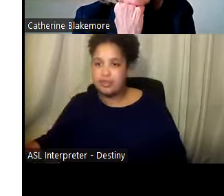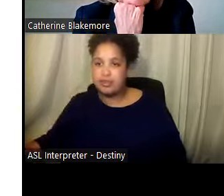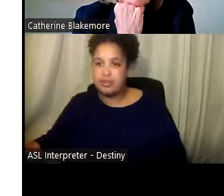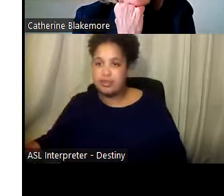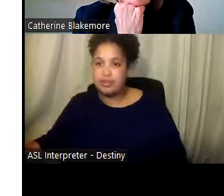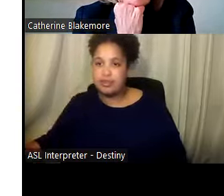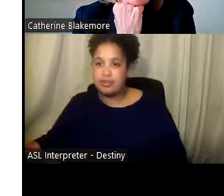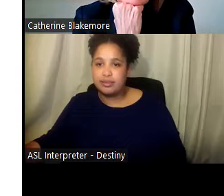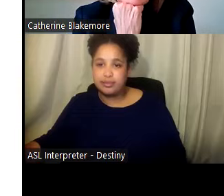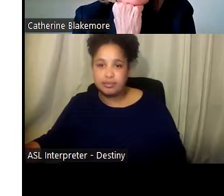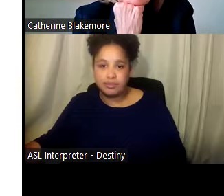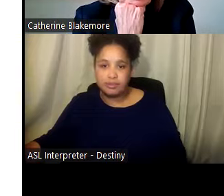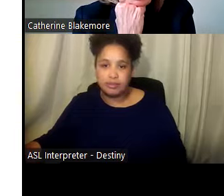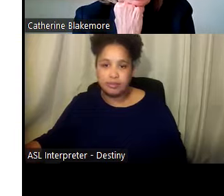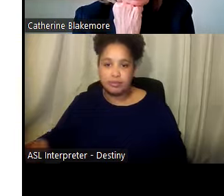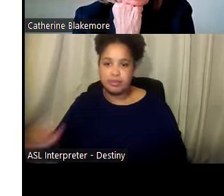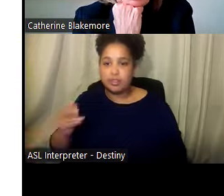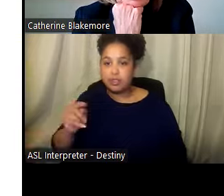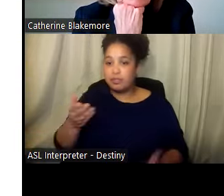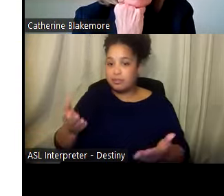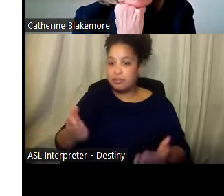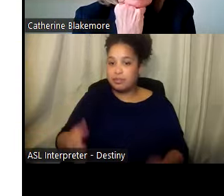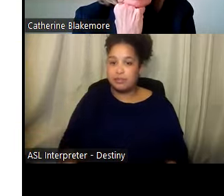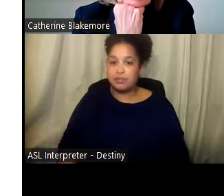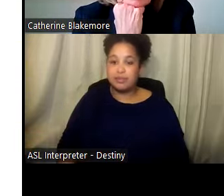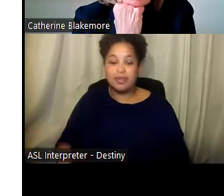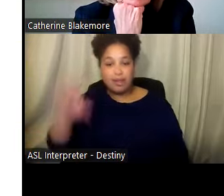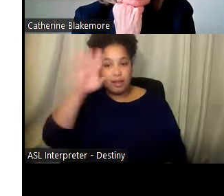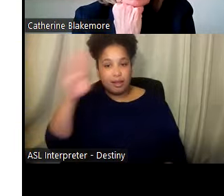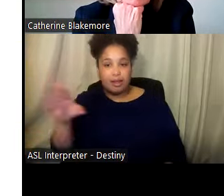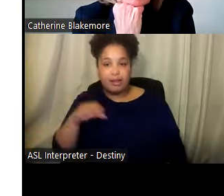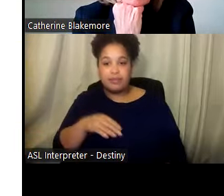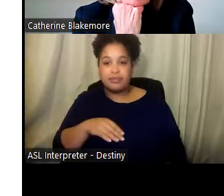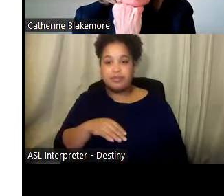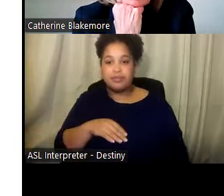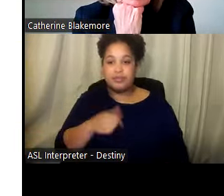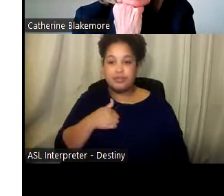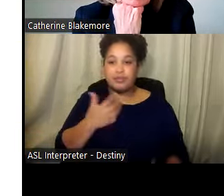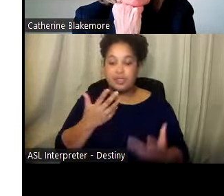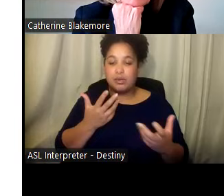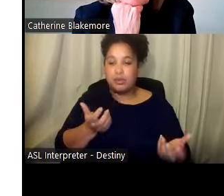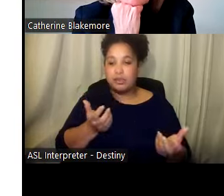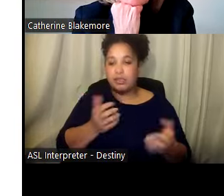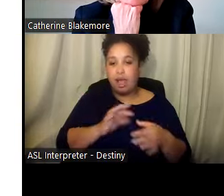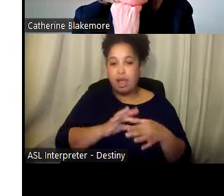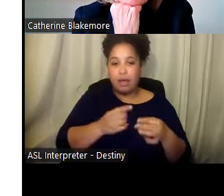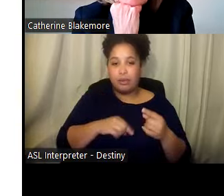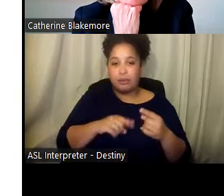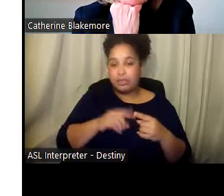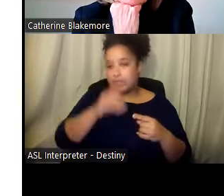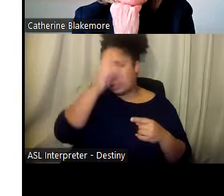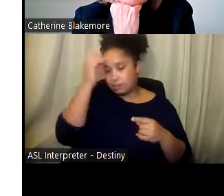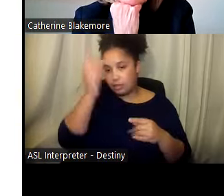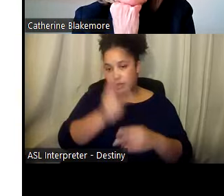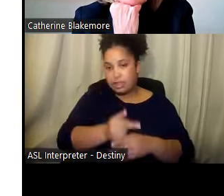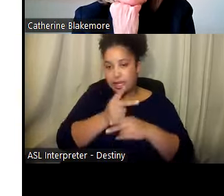just get you to unmute yourself as well and go ahead. Hello. I just wanted to comment on the Dementia Care